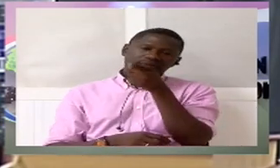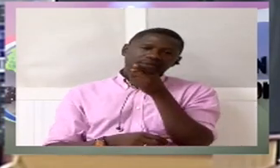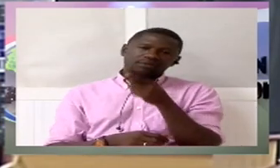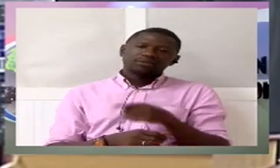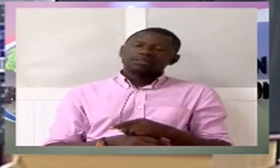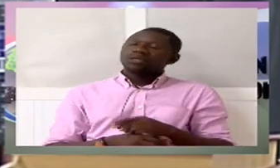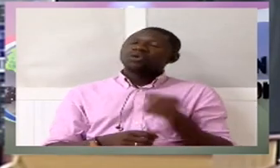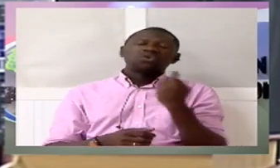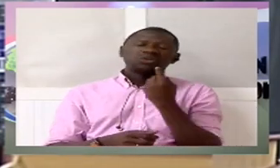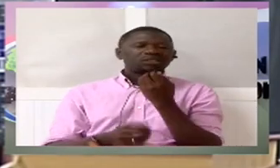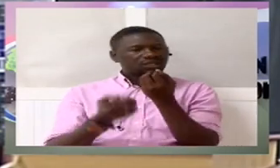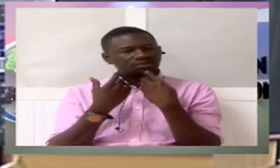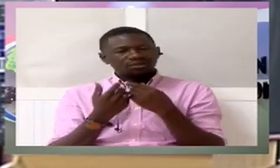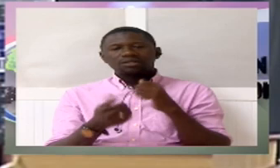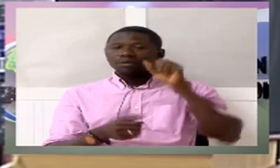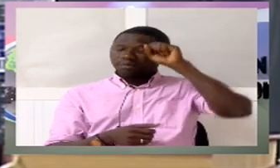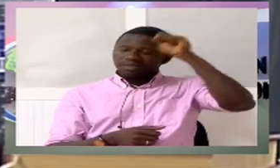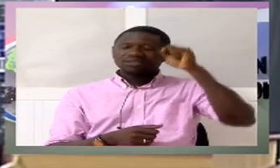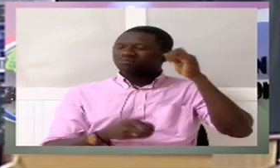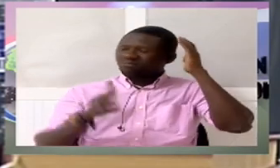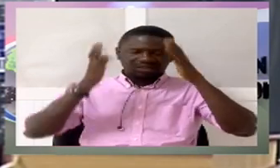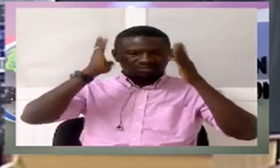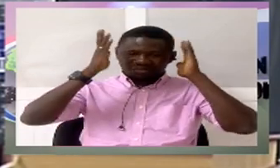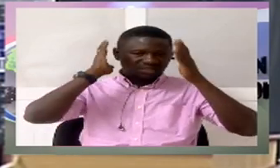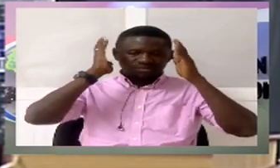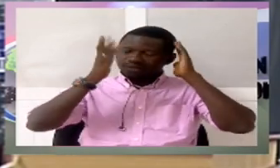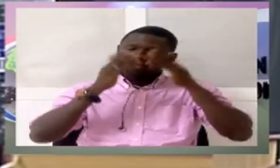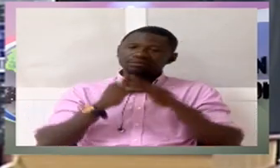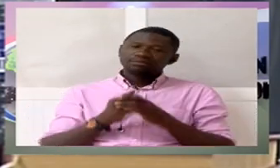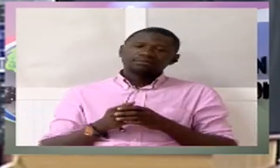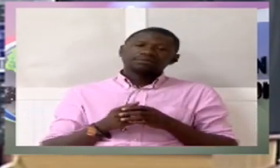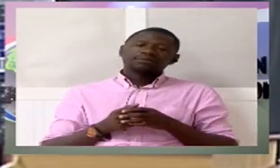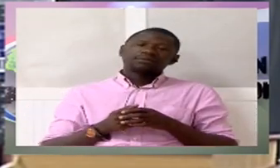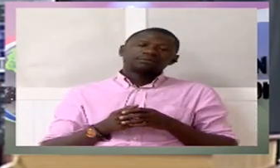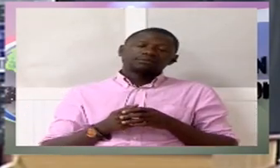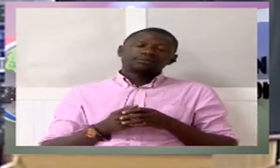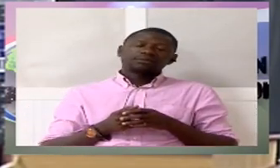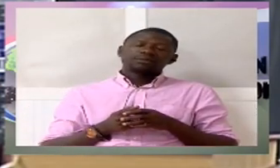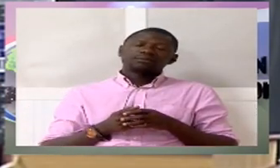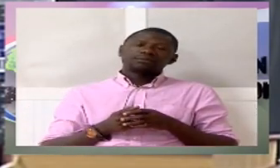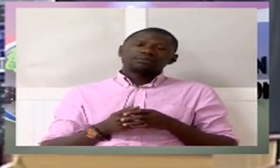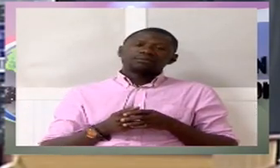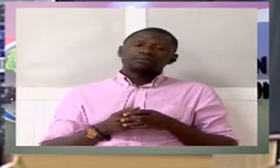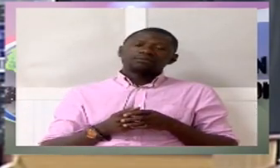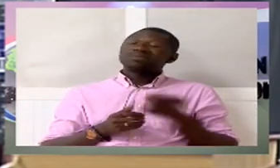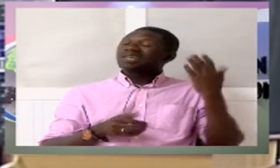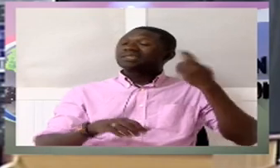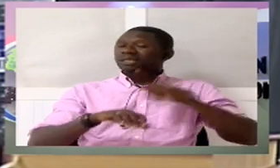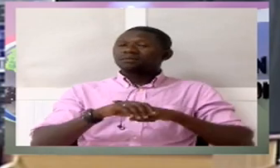used to tell me that the president was busy. But he no? But this, in while that was